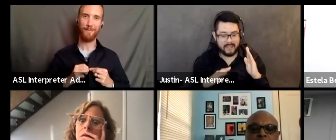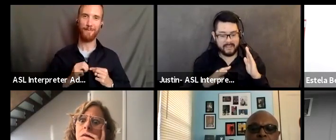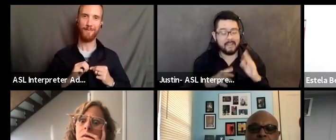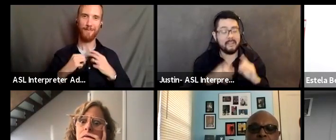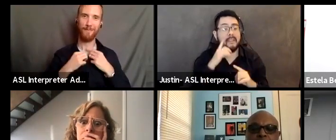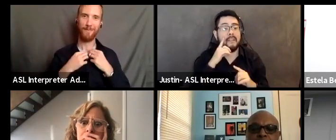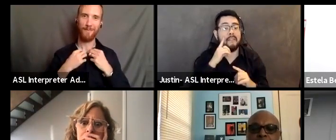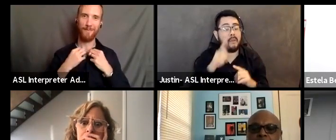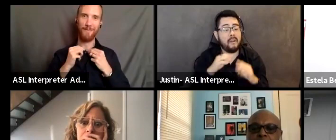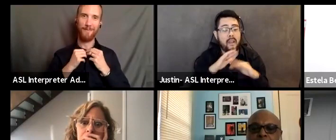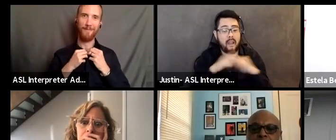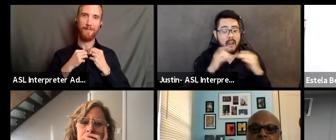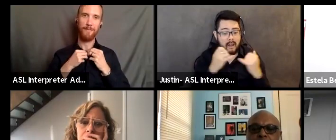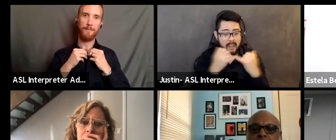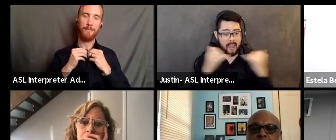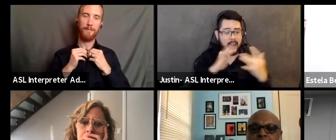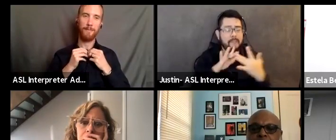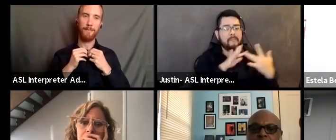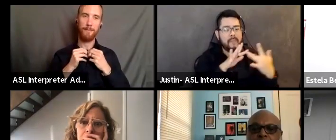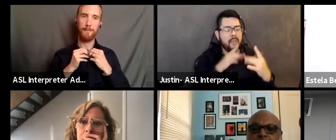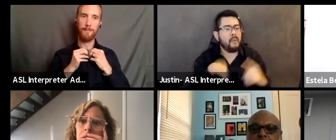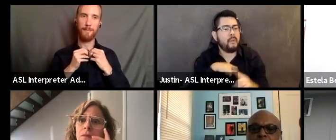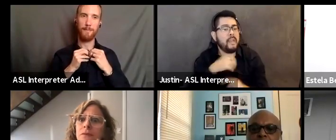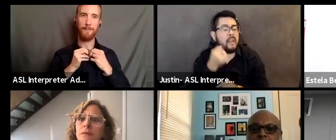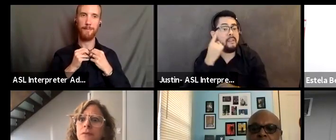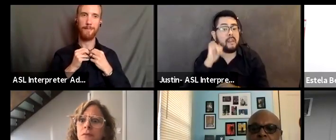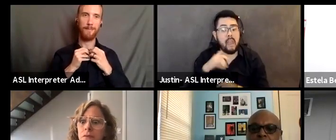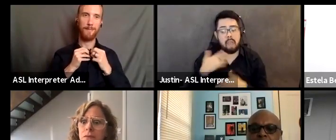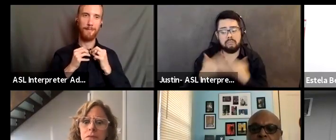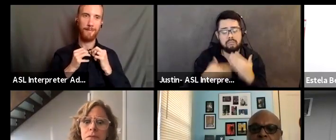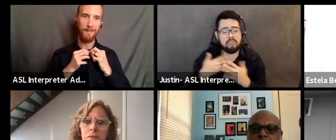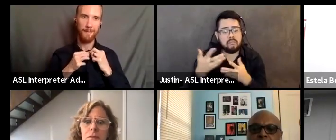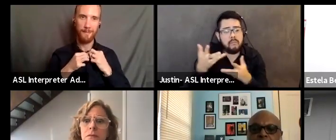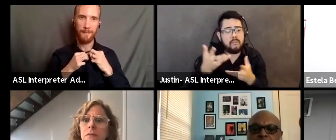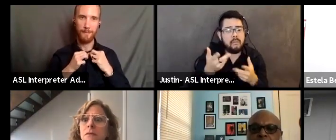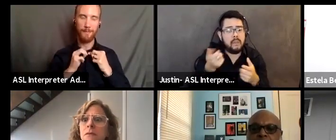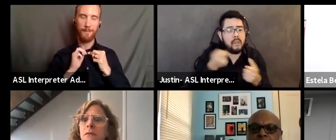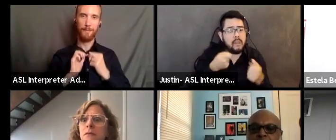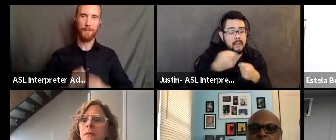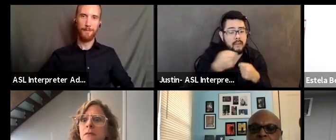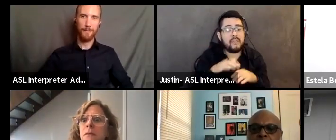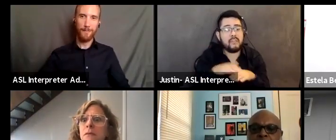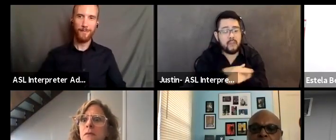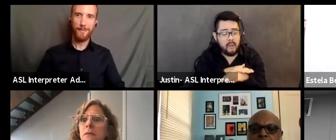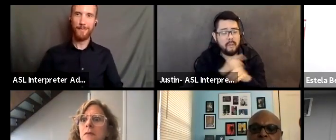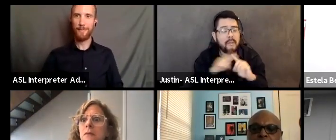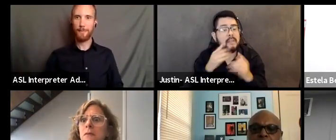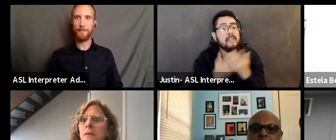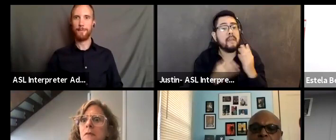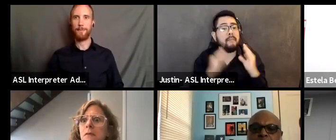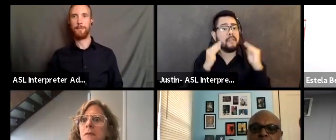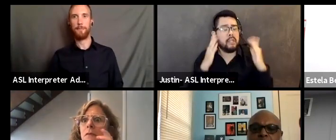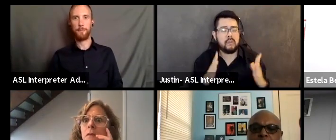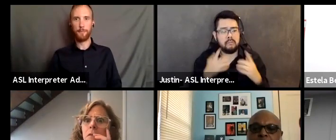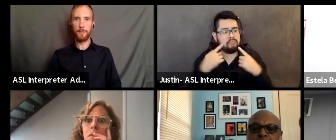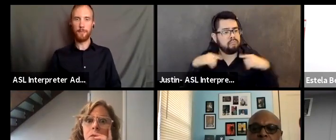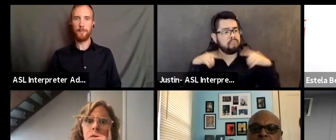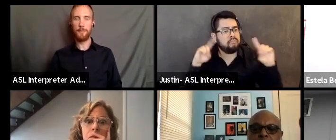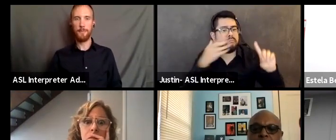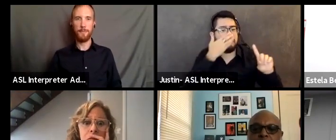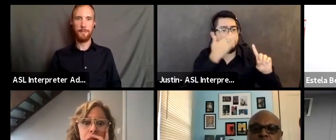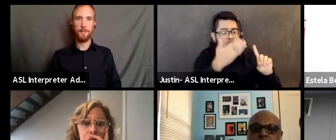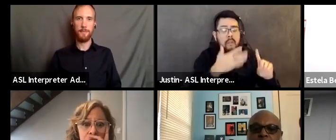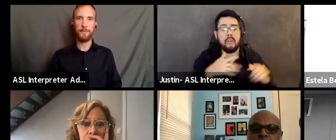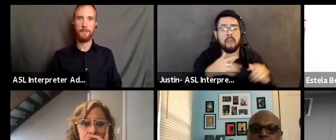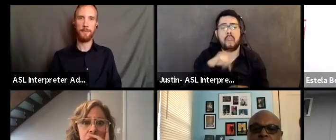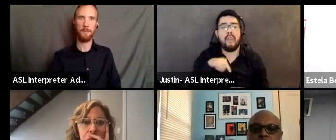virtually and we know that that engagement was slow but some teachers were very successful and um there were